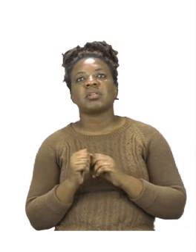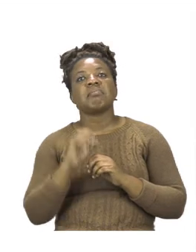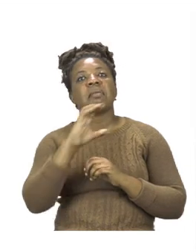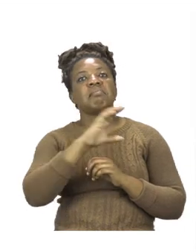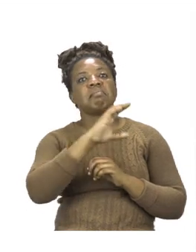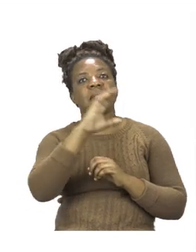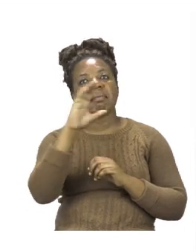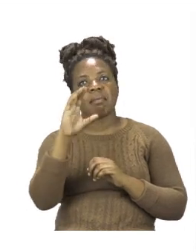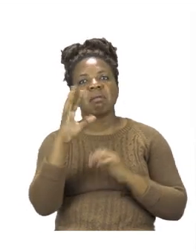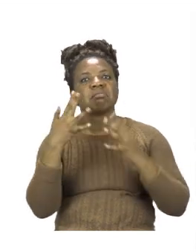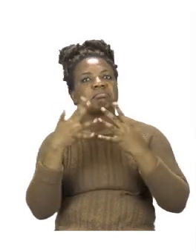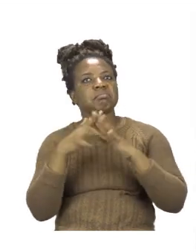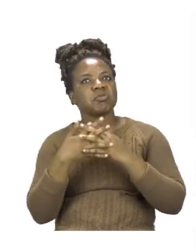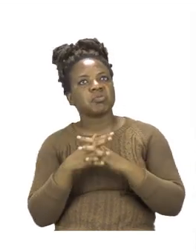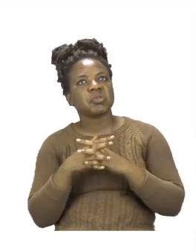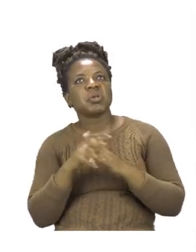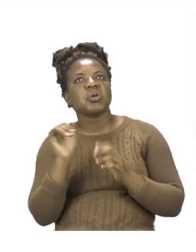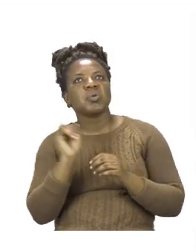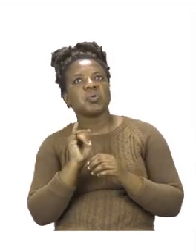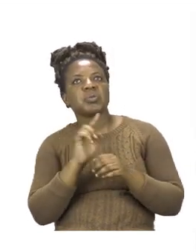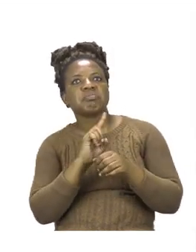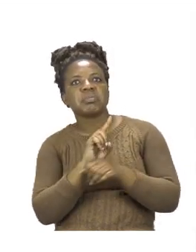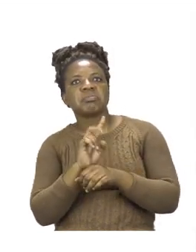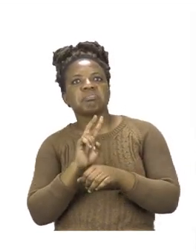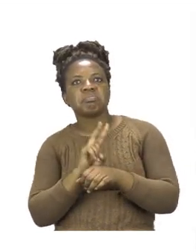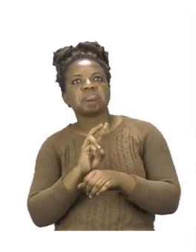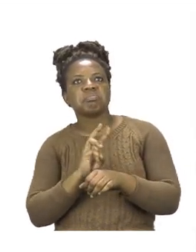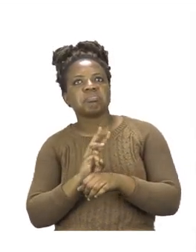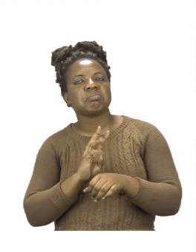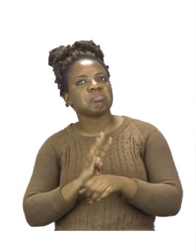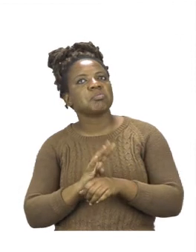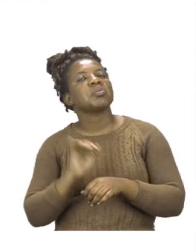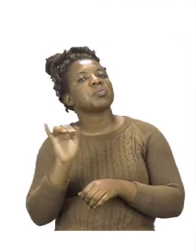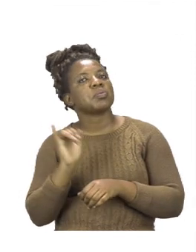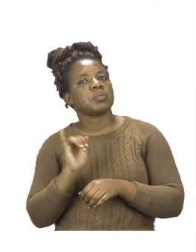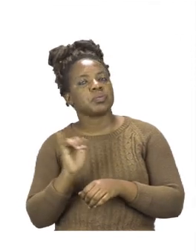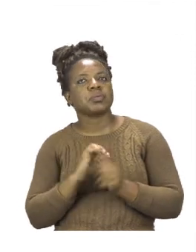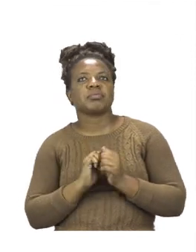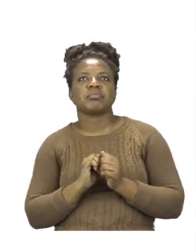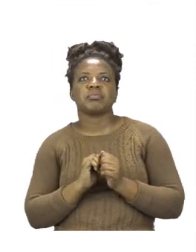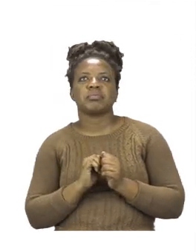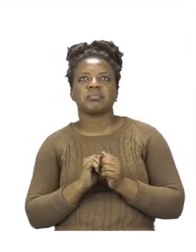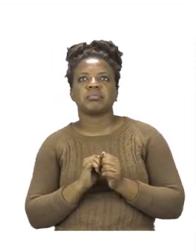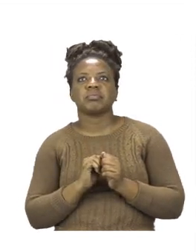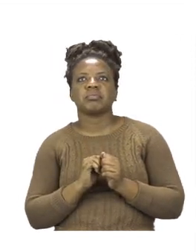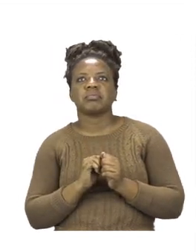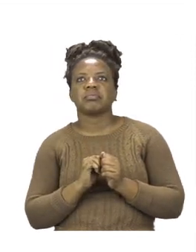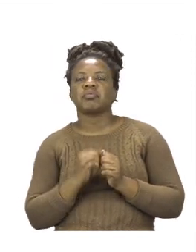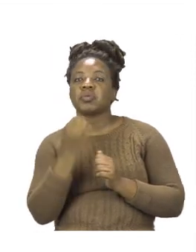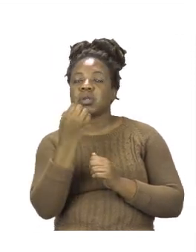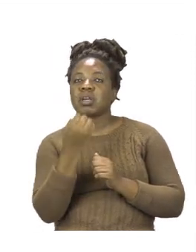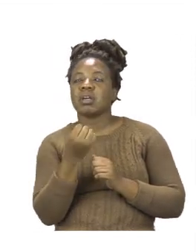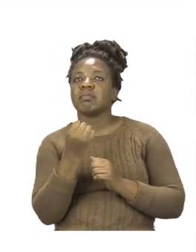months. We are going to rearrange them according to how they appear in the year. As you can see, we have 12